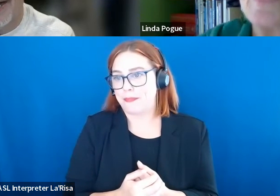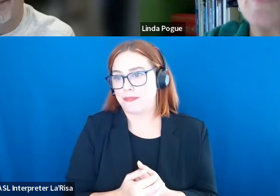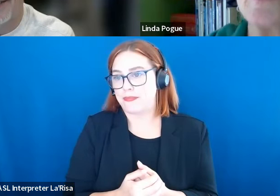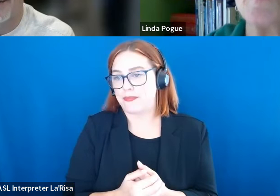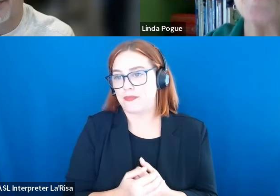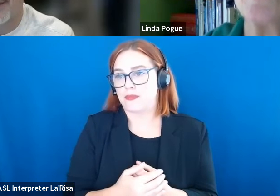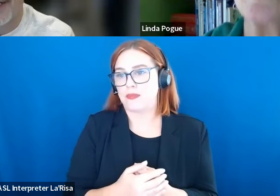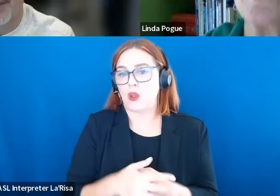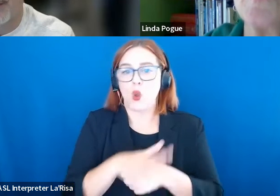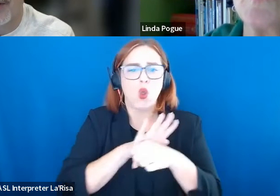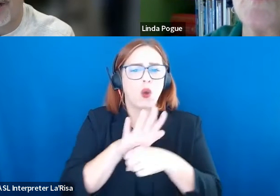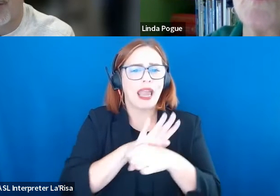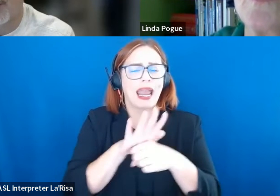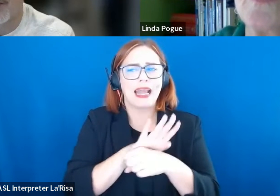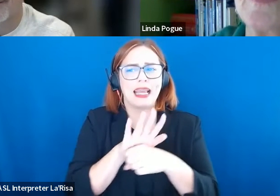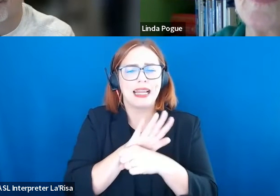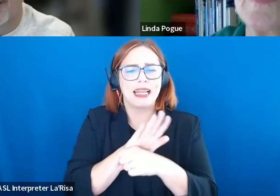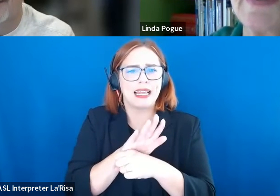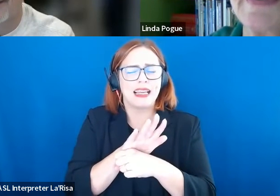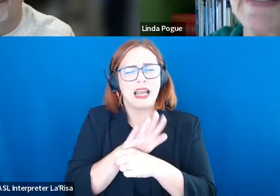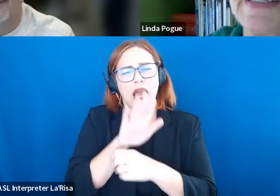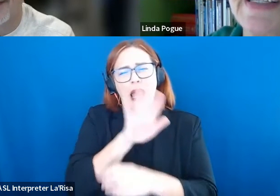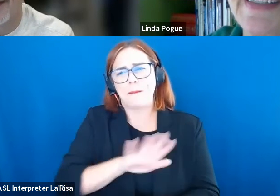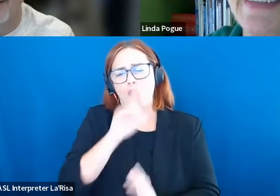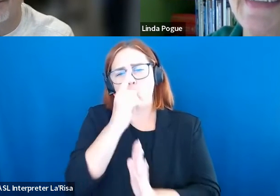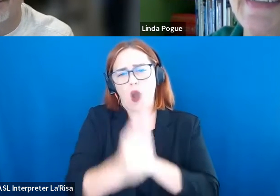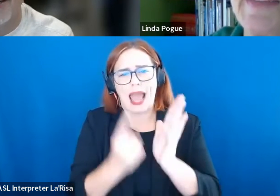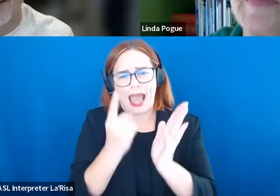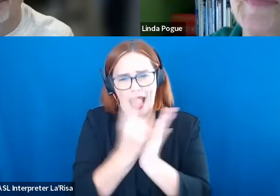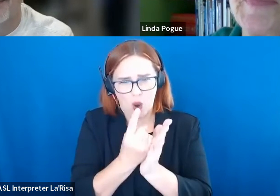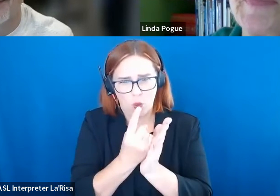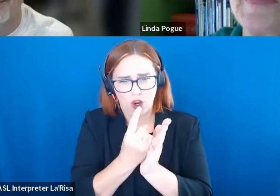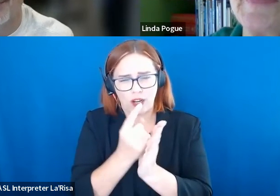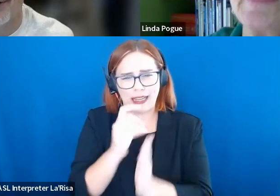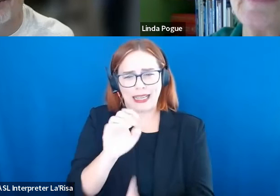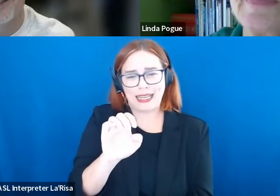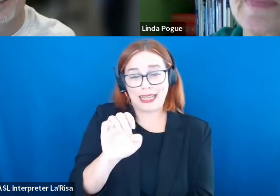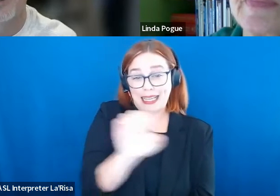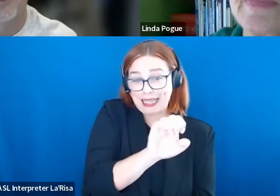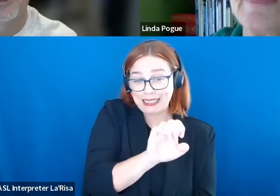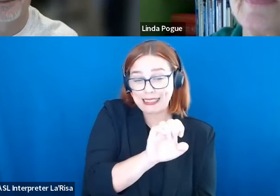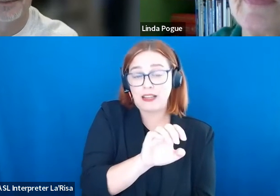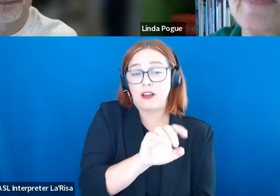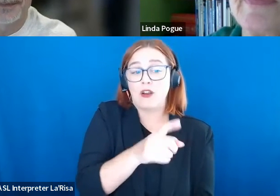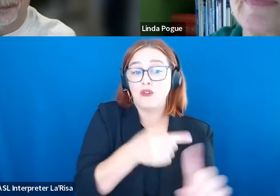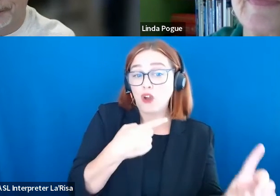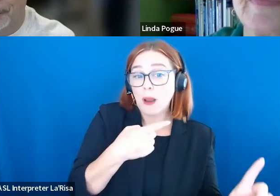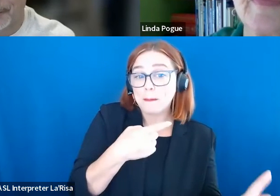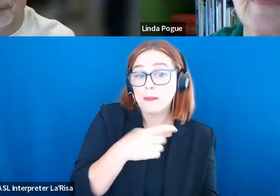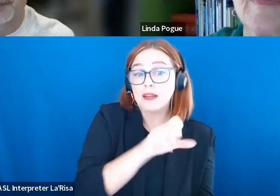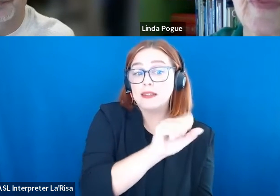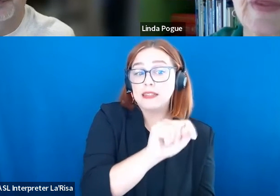of Menominee. So think about we're an hour drive straight east of Minneapolis, St. Paul.